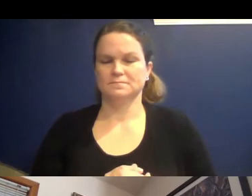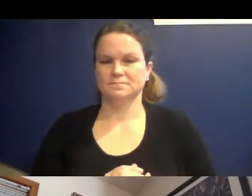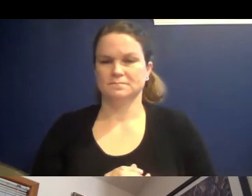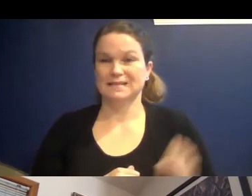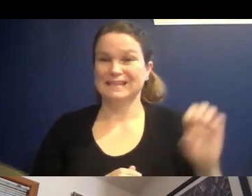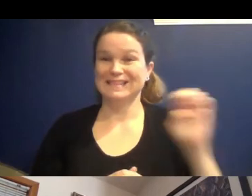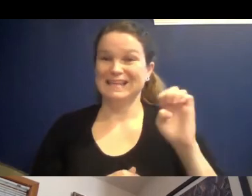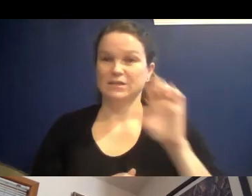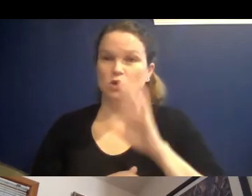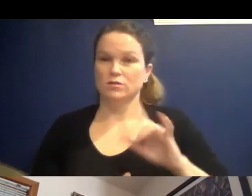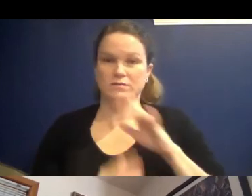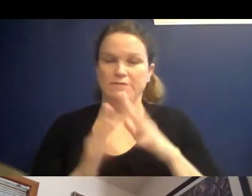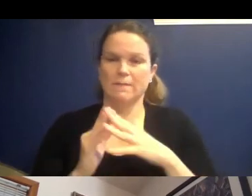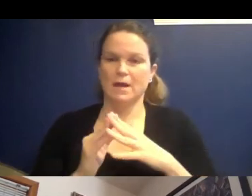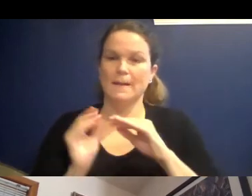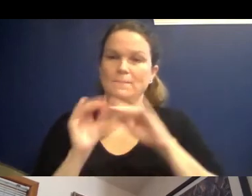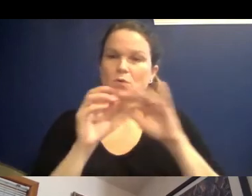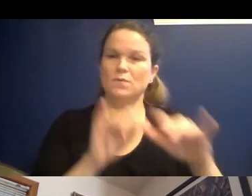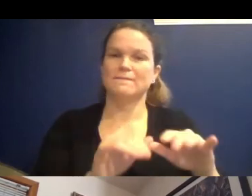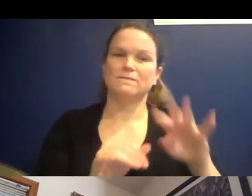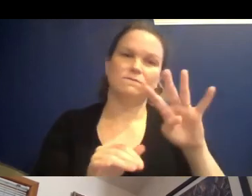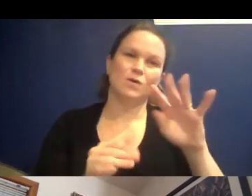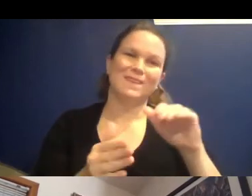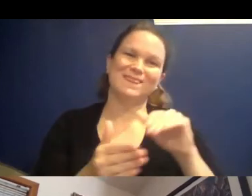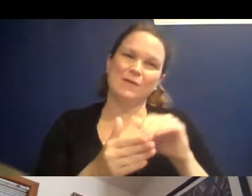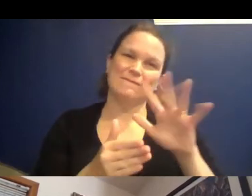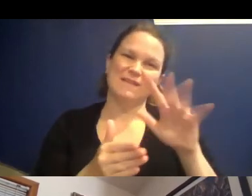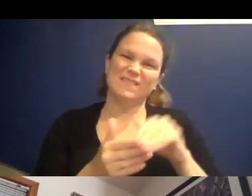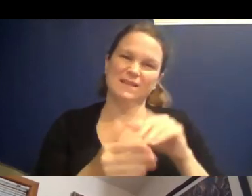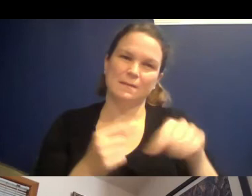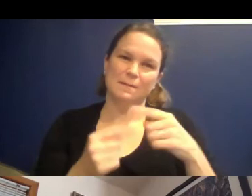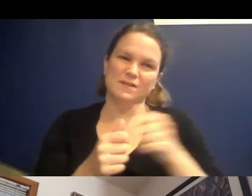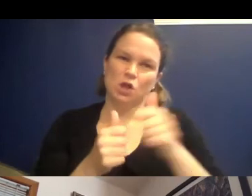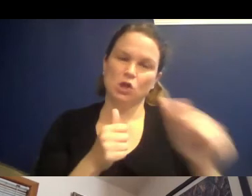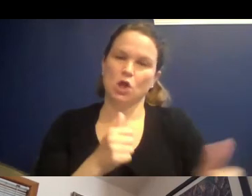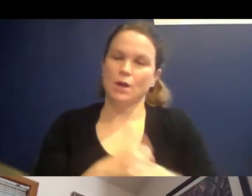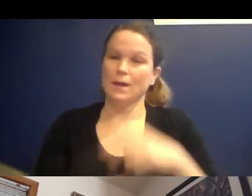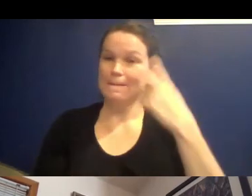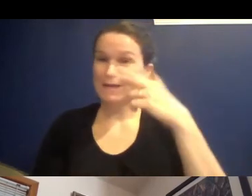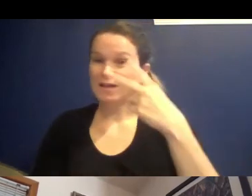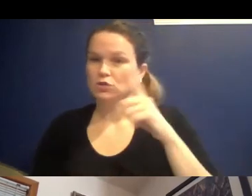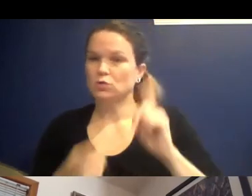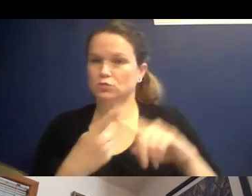United States, their migration is 4,000 to 5,000 miles long, from Mexico up into Canada.